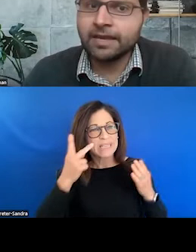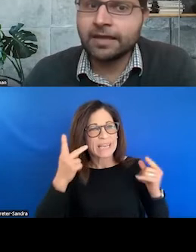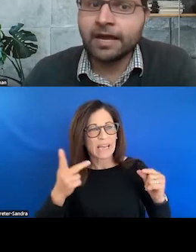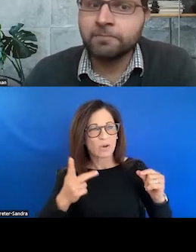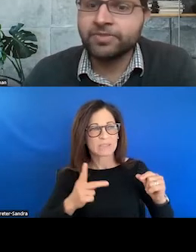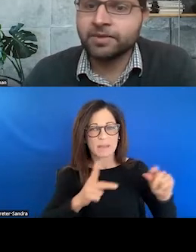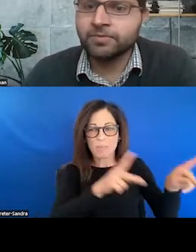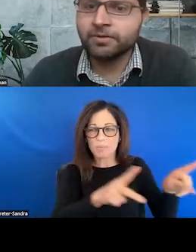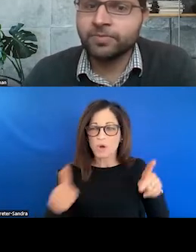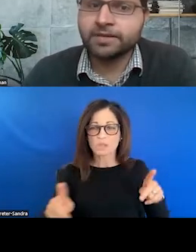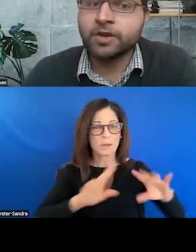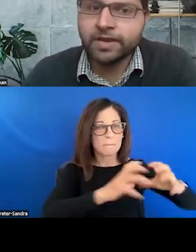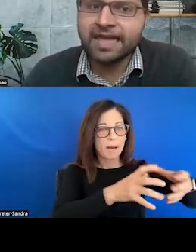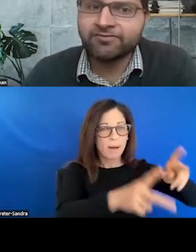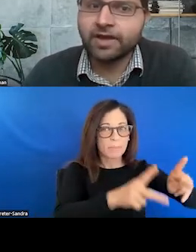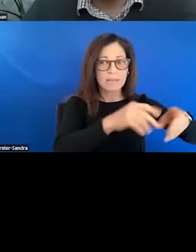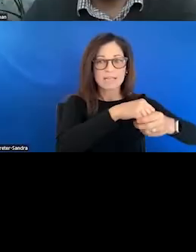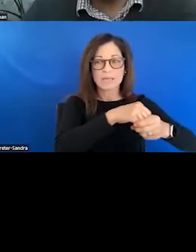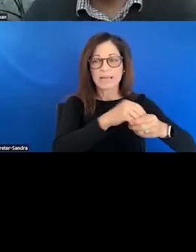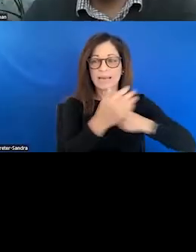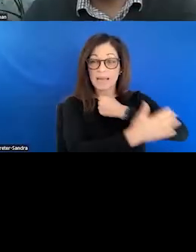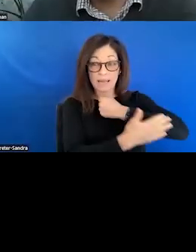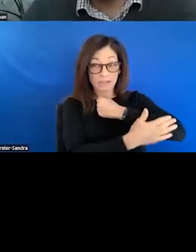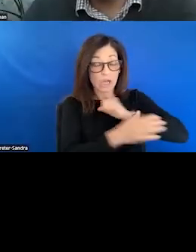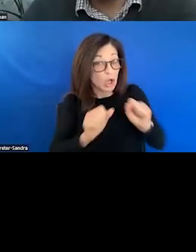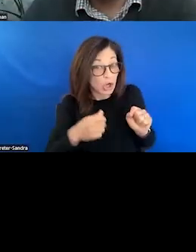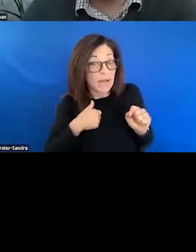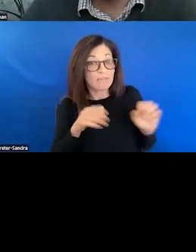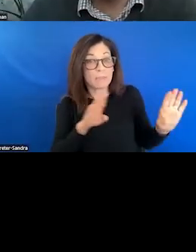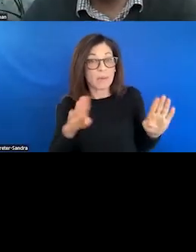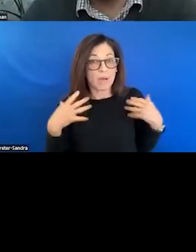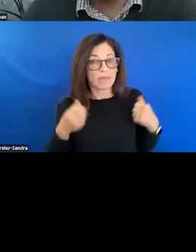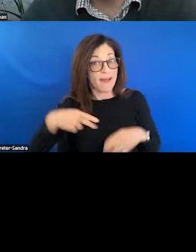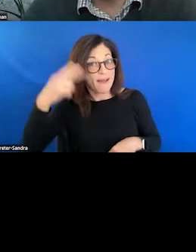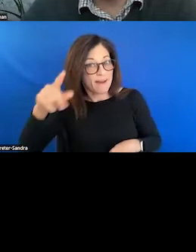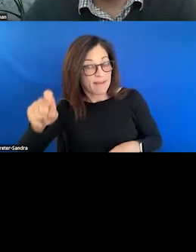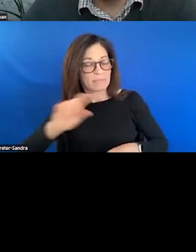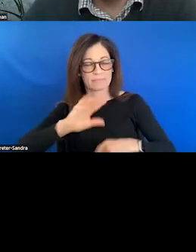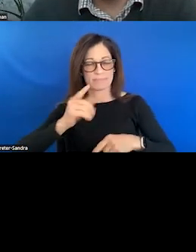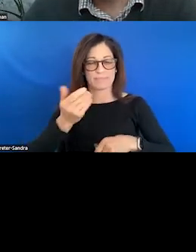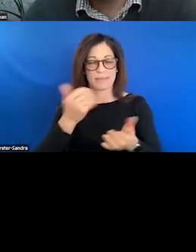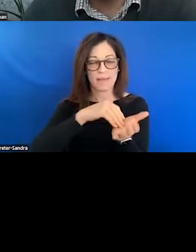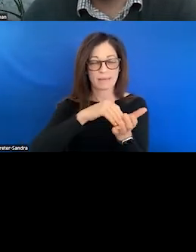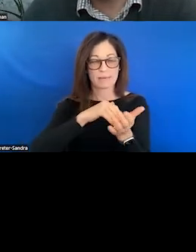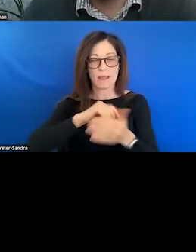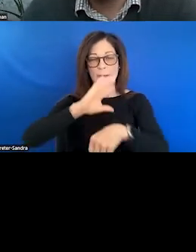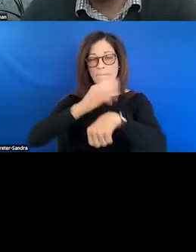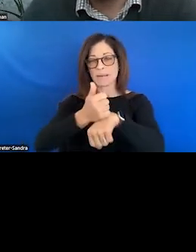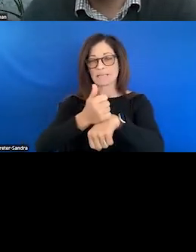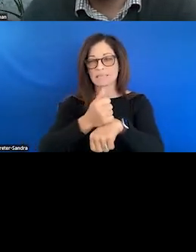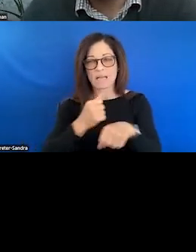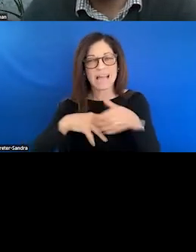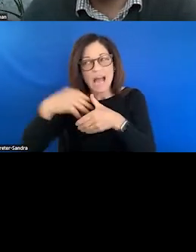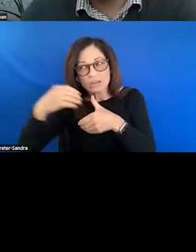county that could have behavioral health high needs. And this is again based on outside and